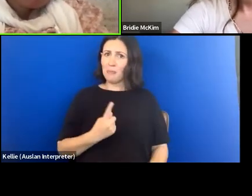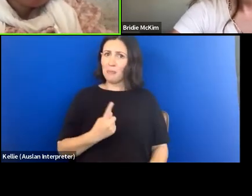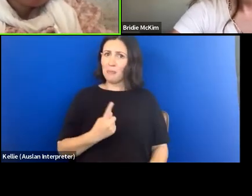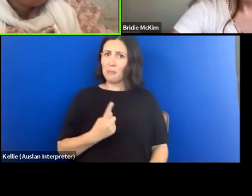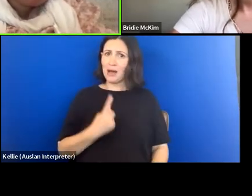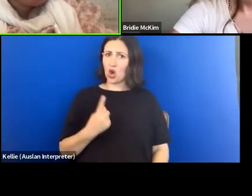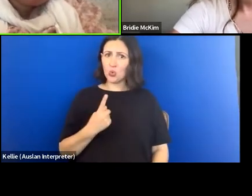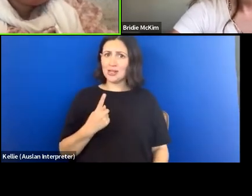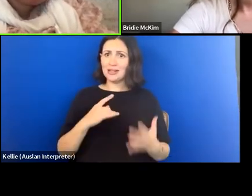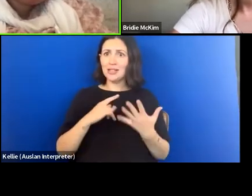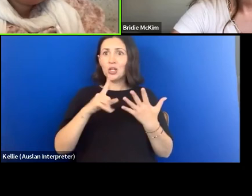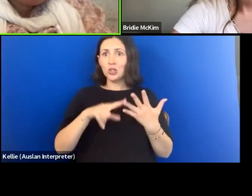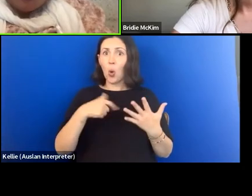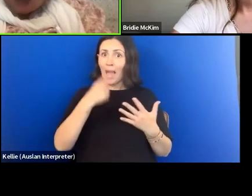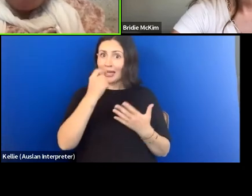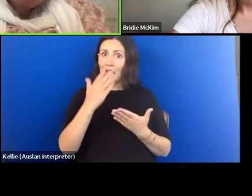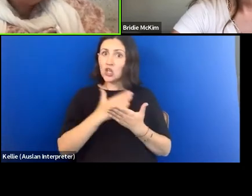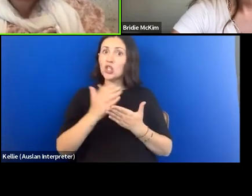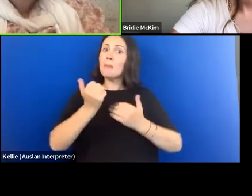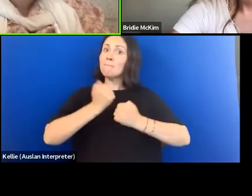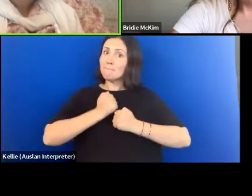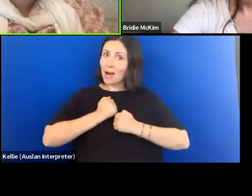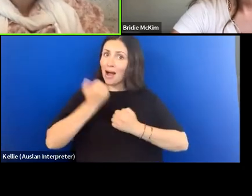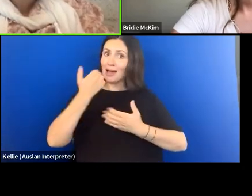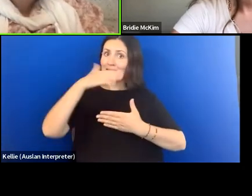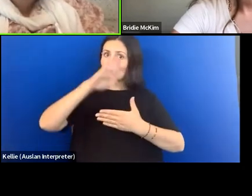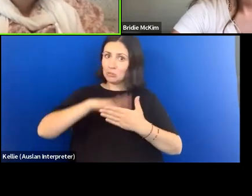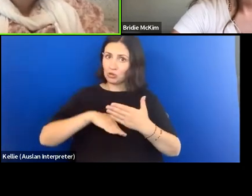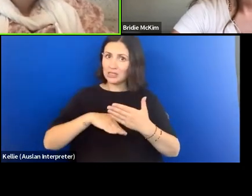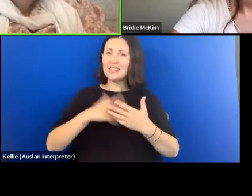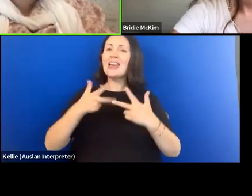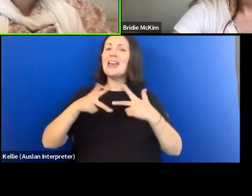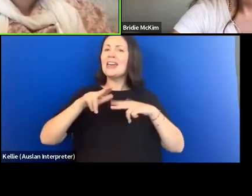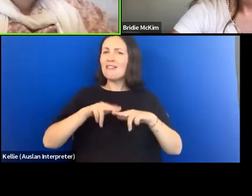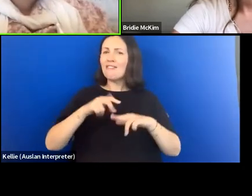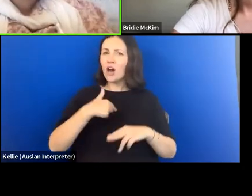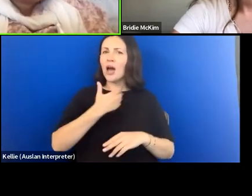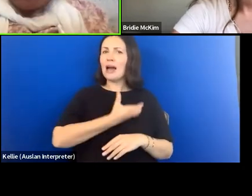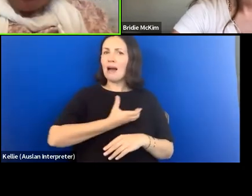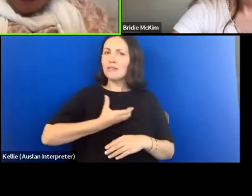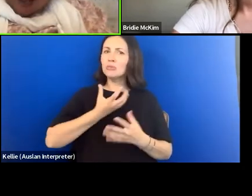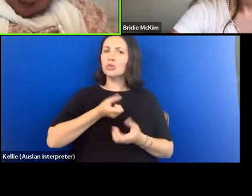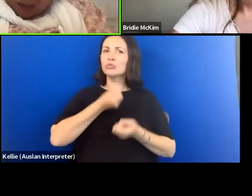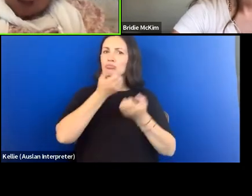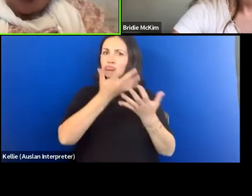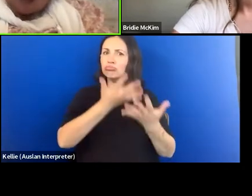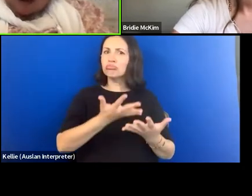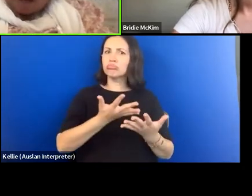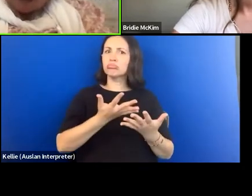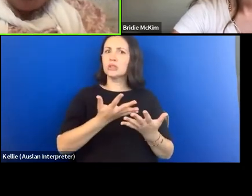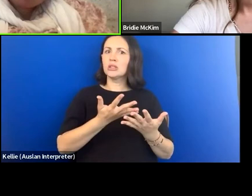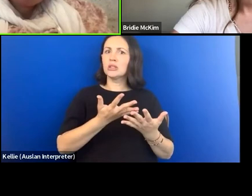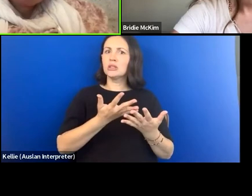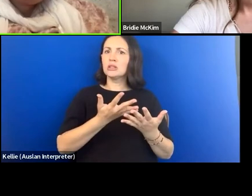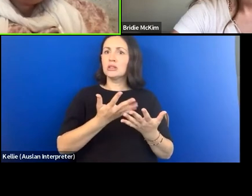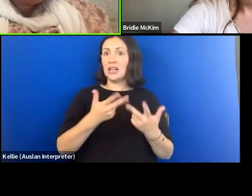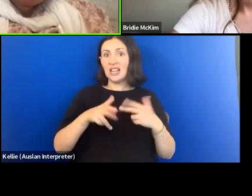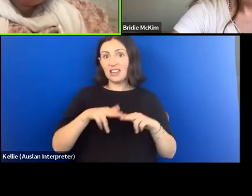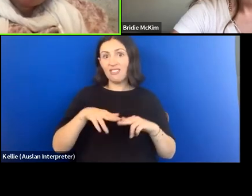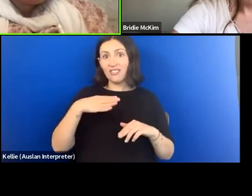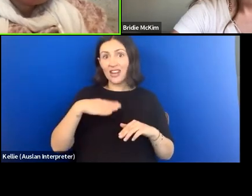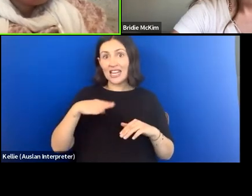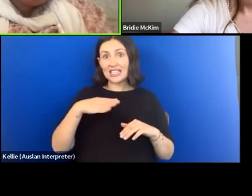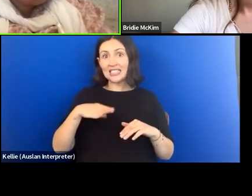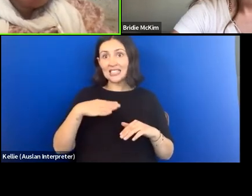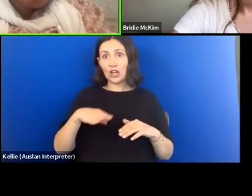I feel comfortable and effective? And if necessary,